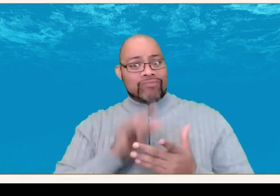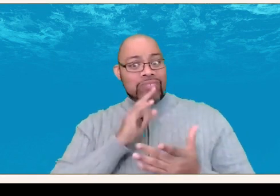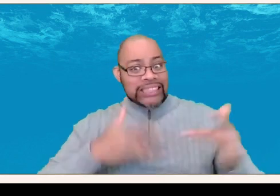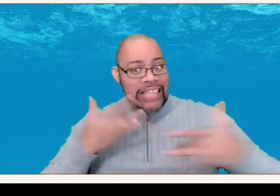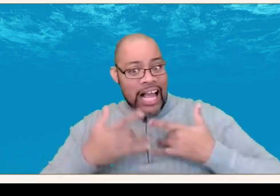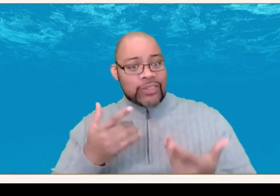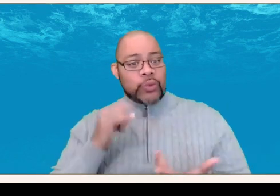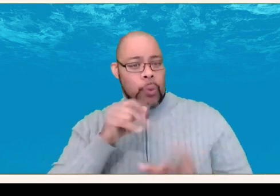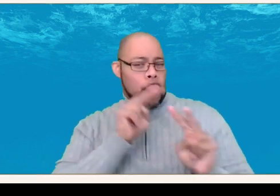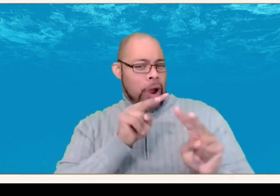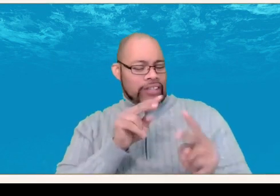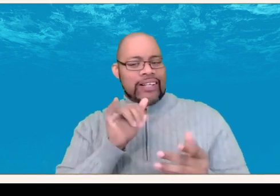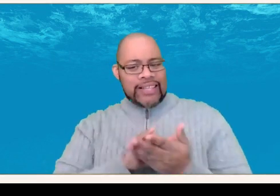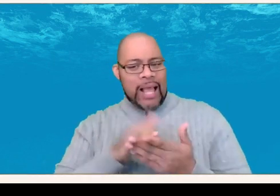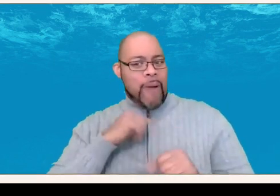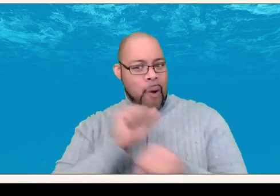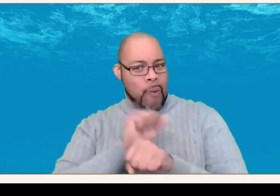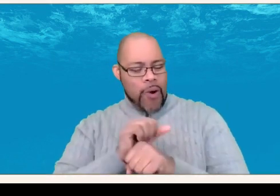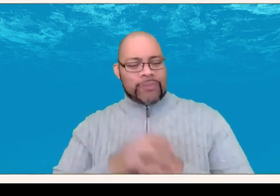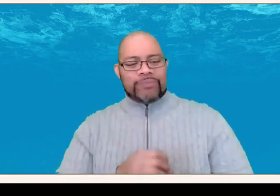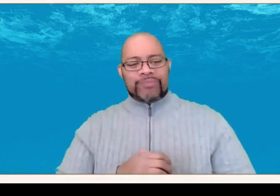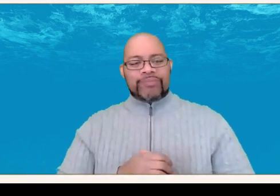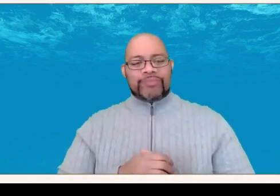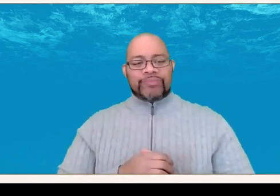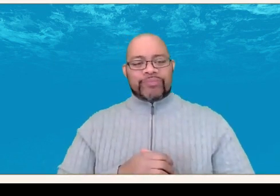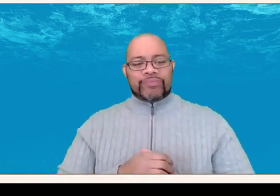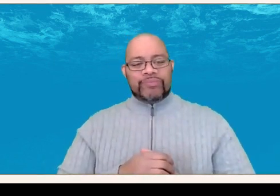is so exciting. So stay tuned into my work.